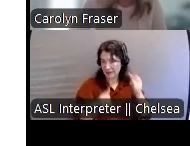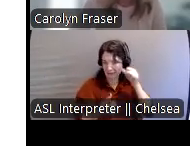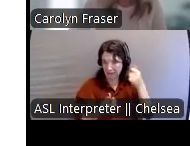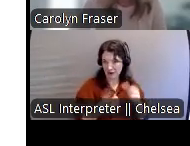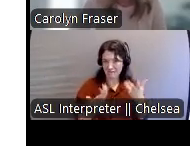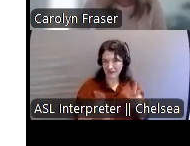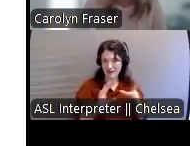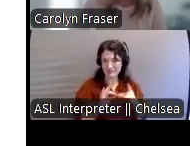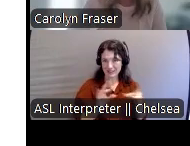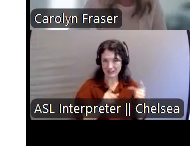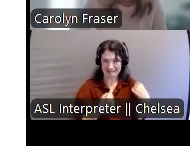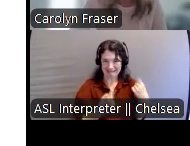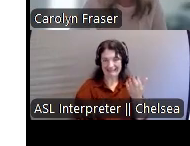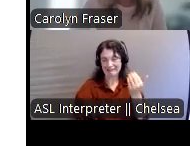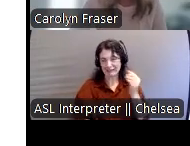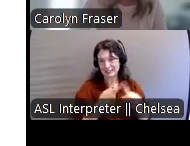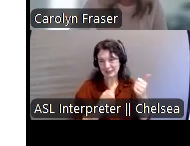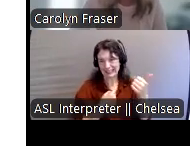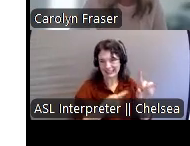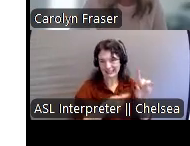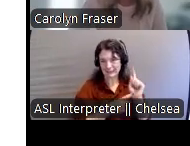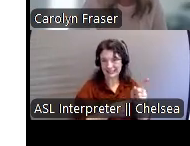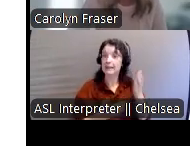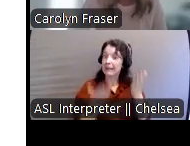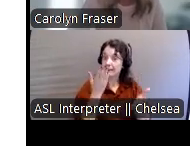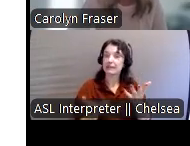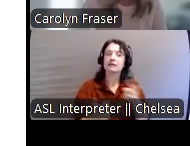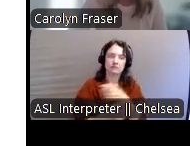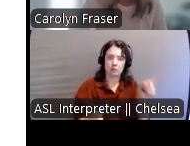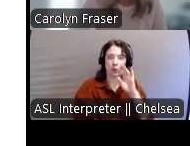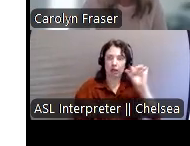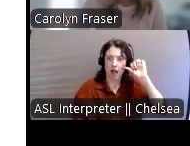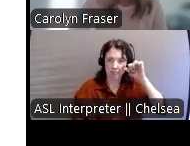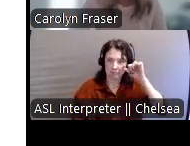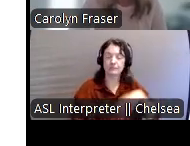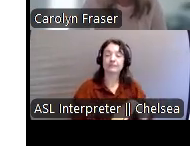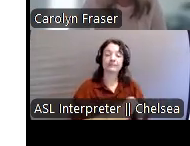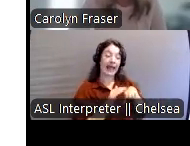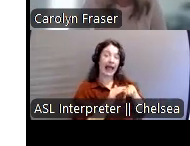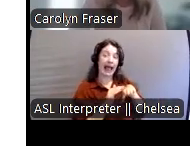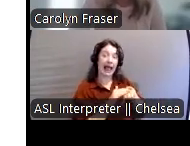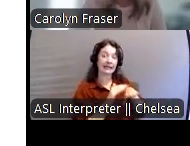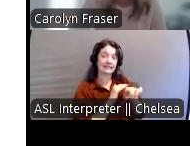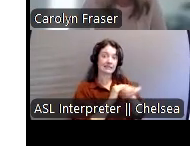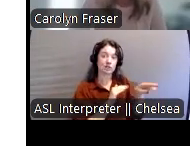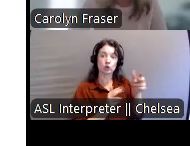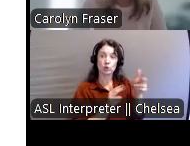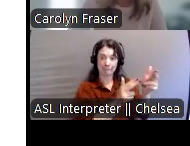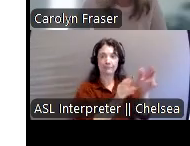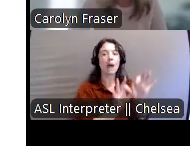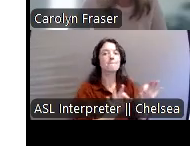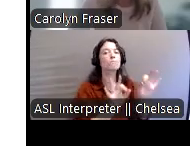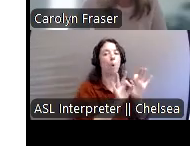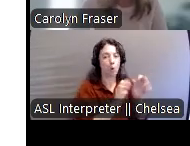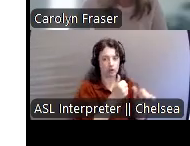about in the last 15 to 18 minutes, is access to firearms is an important risk factor for